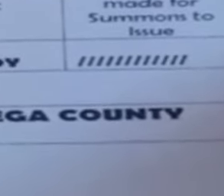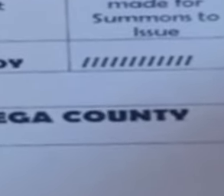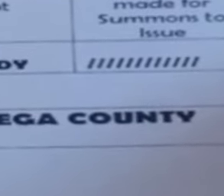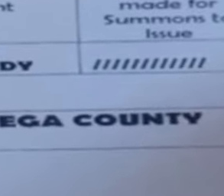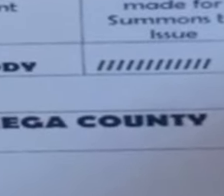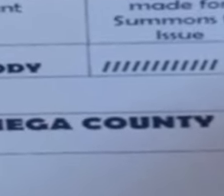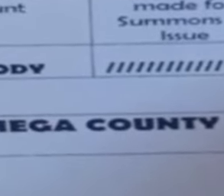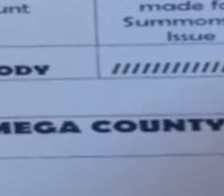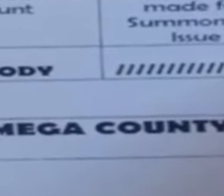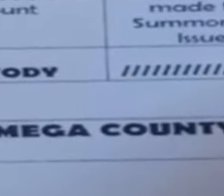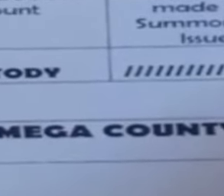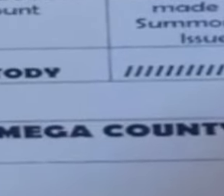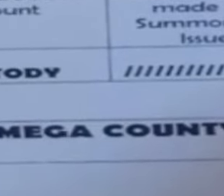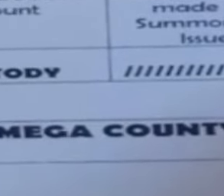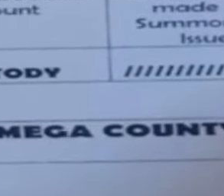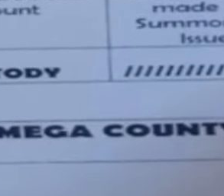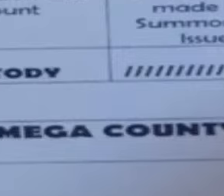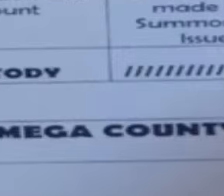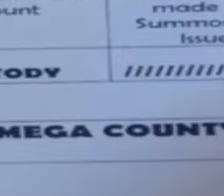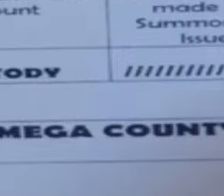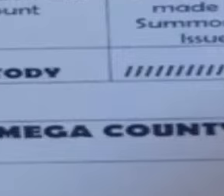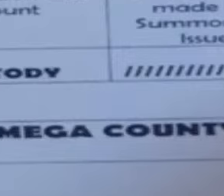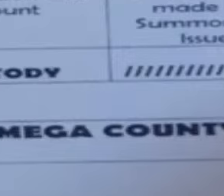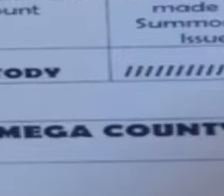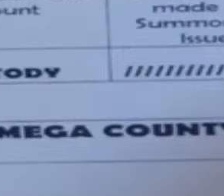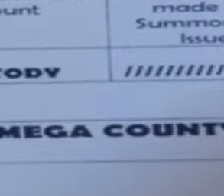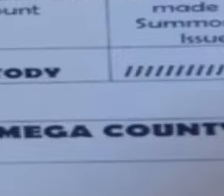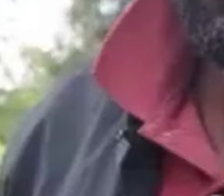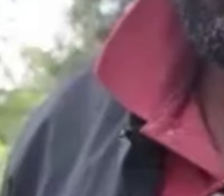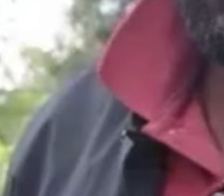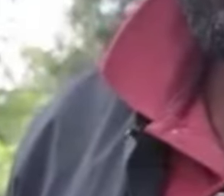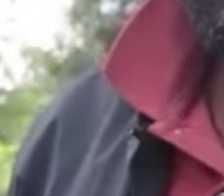shillings from Kakamega Governor Fernandez Barasa. Echesa